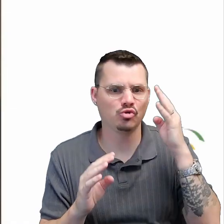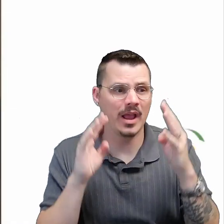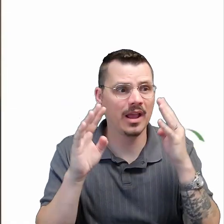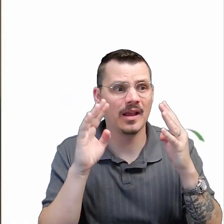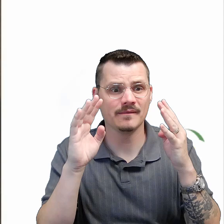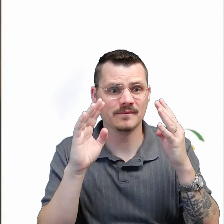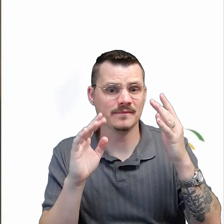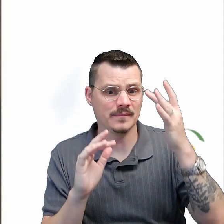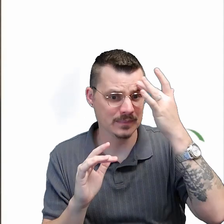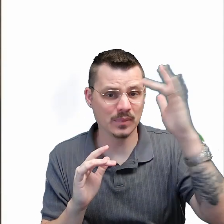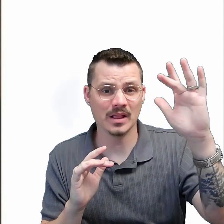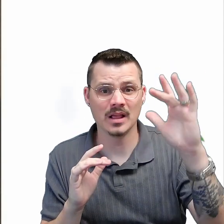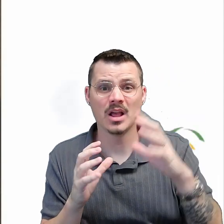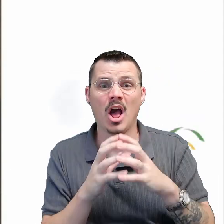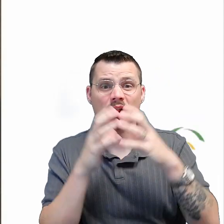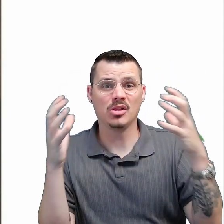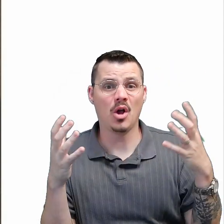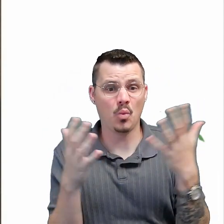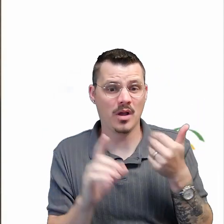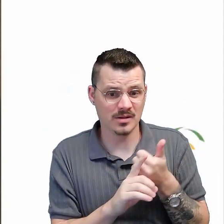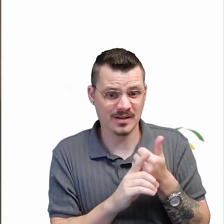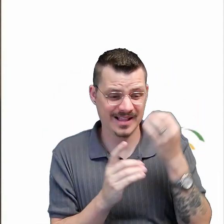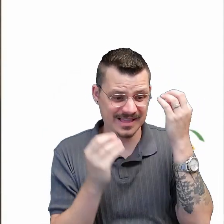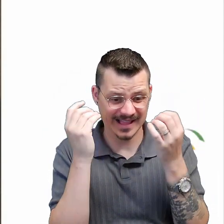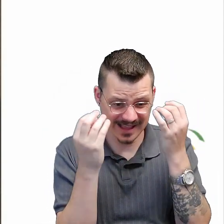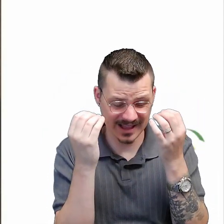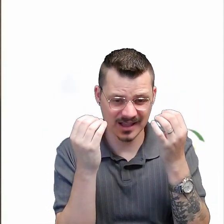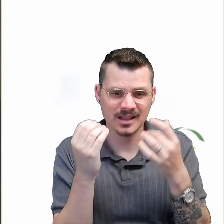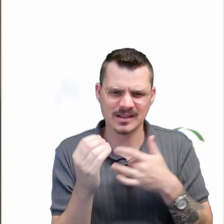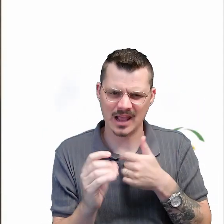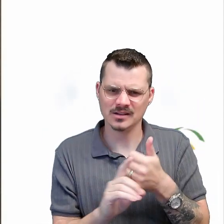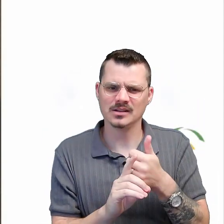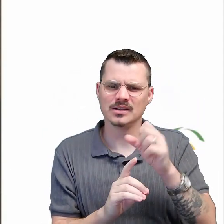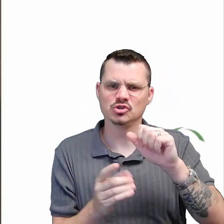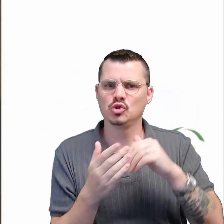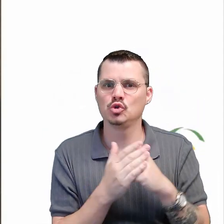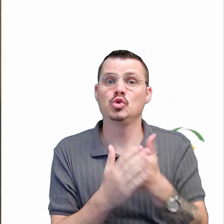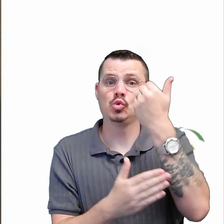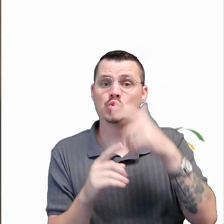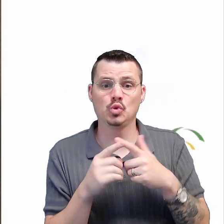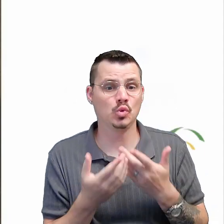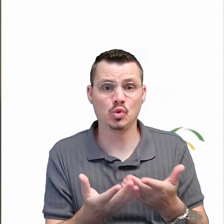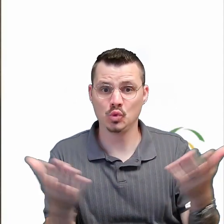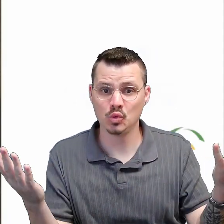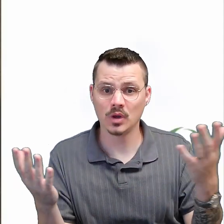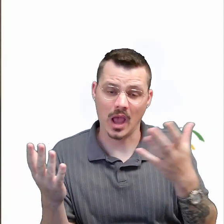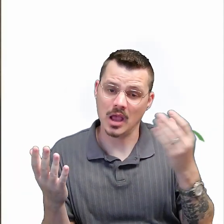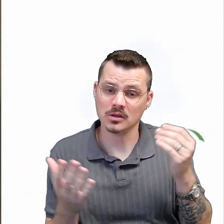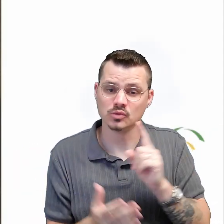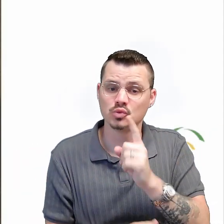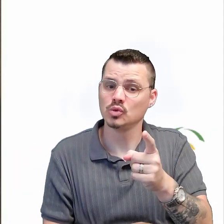and brilliant, a lot of what they think turns out to be new to the world and